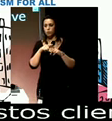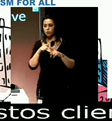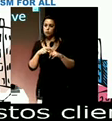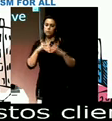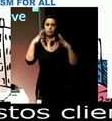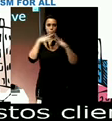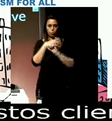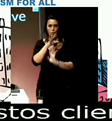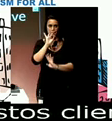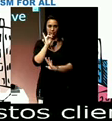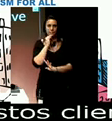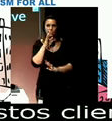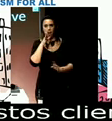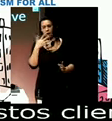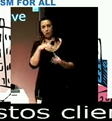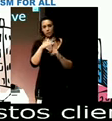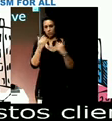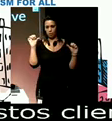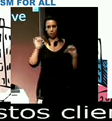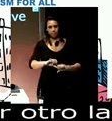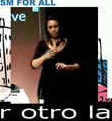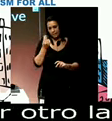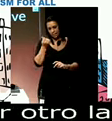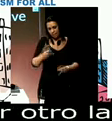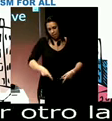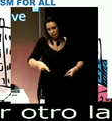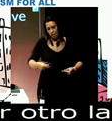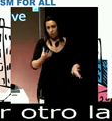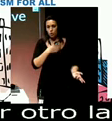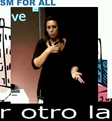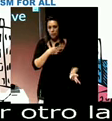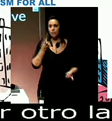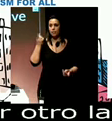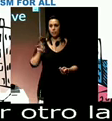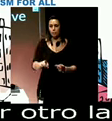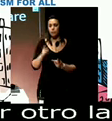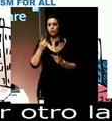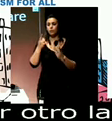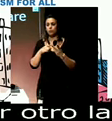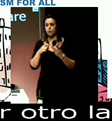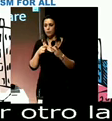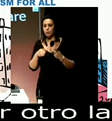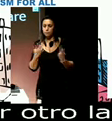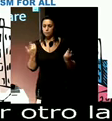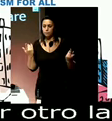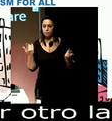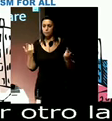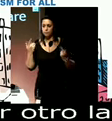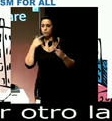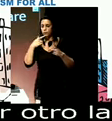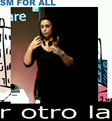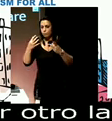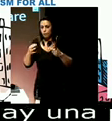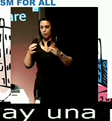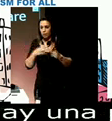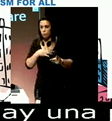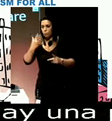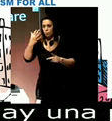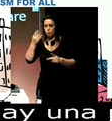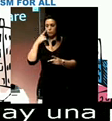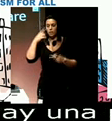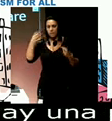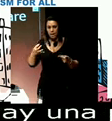infrastructure. Yes, it's true. There is a real cost that the sector cannot pay, but also it's a bit a kind of legend,